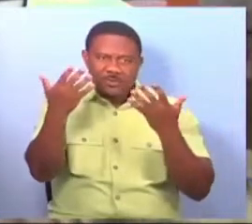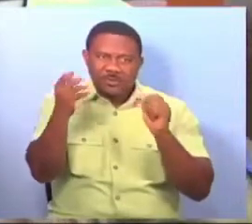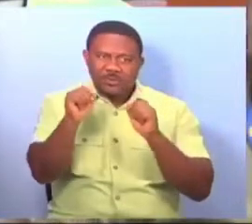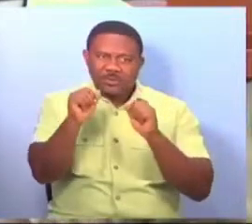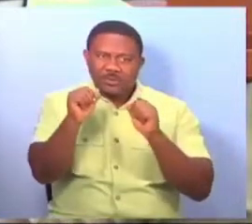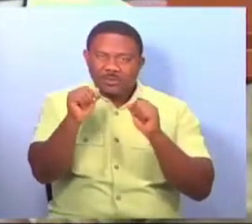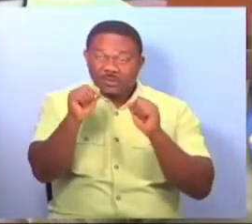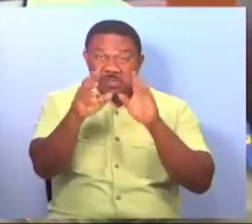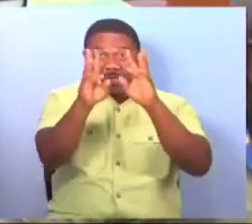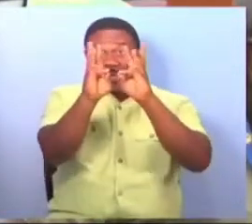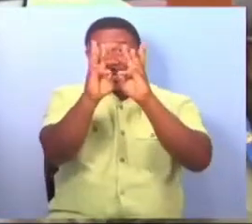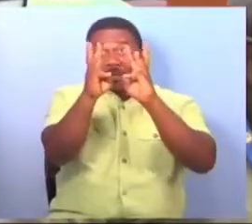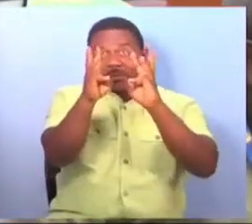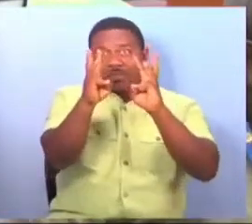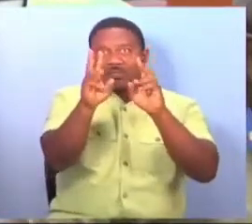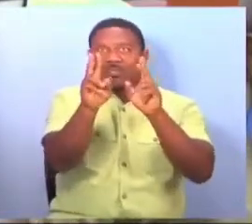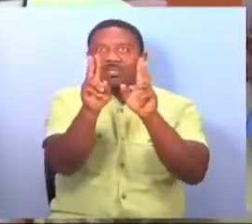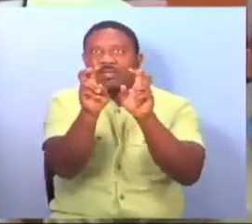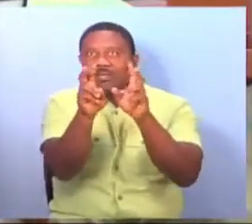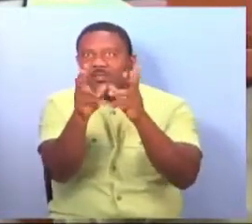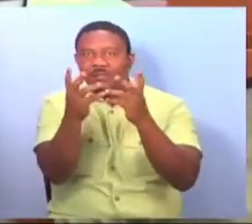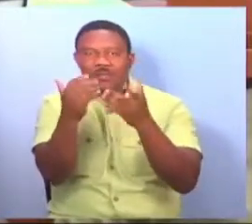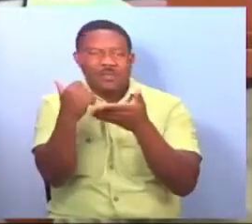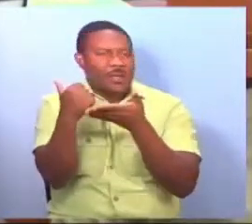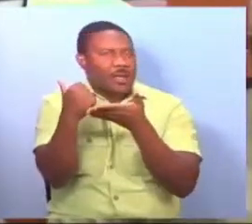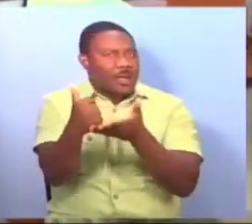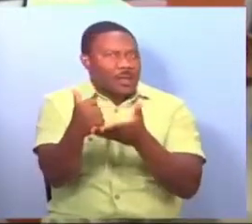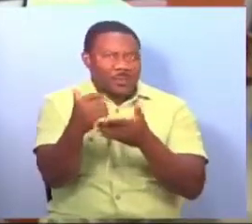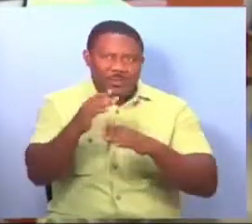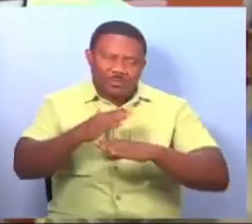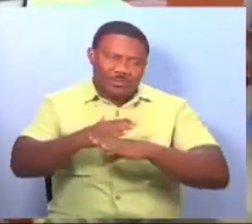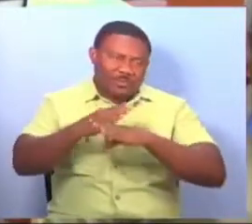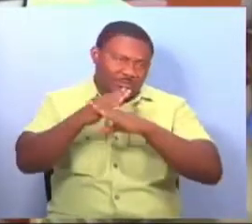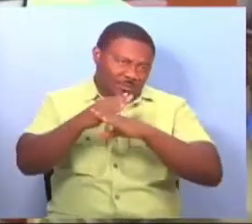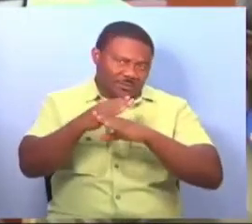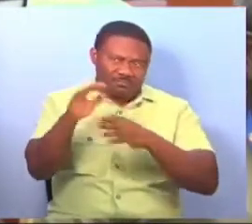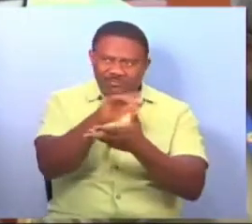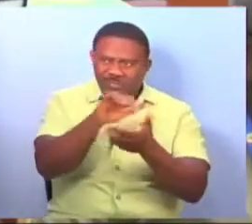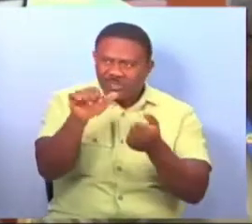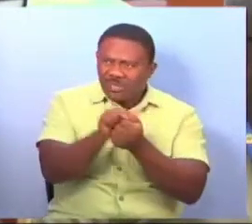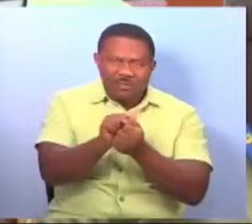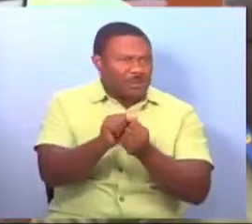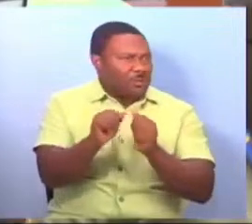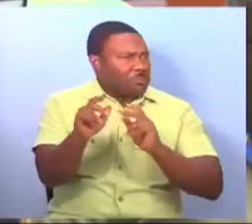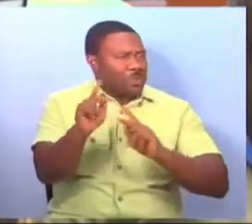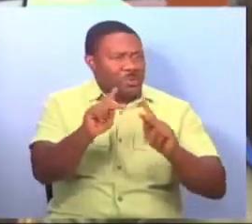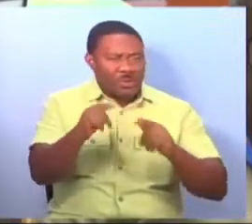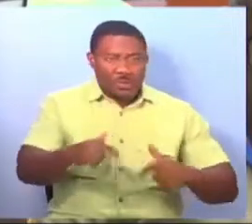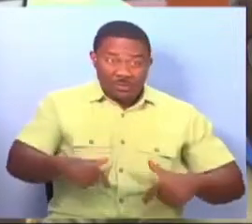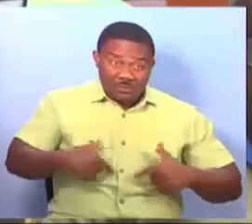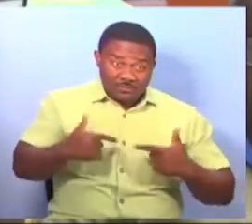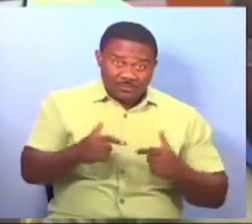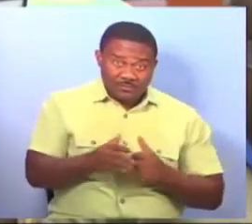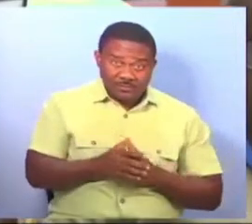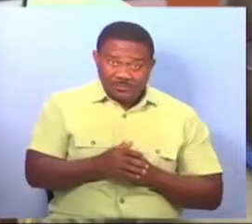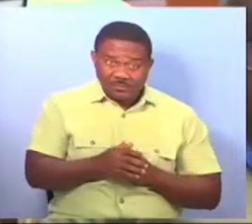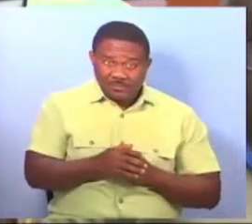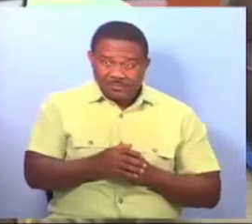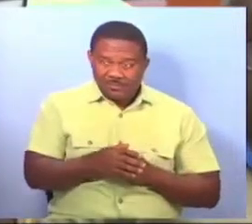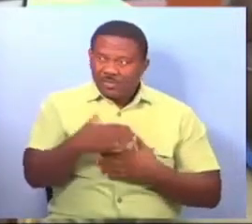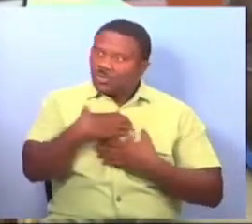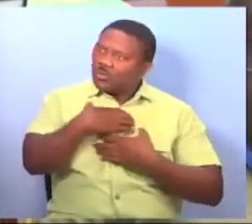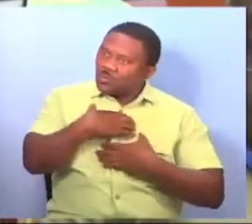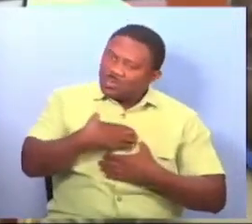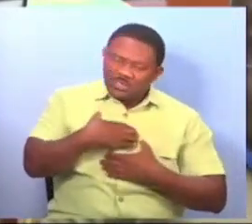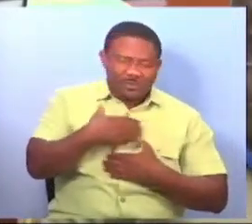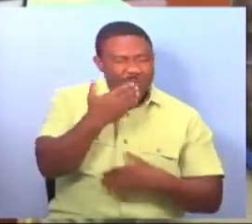help prevent the destruction of livelihood in the near future. Mr. Speaker, we wish him all